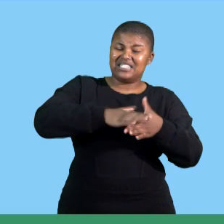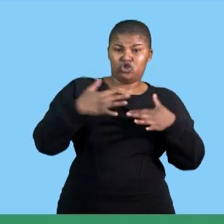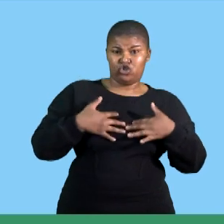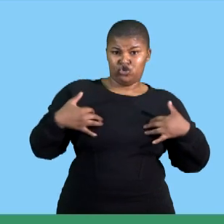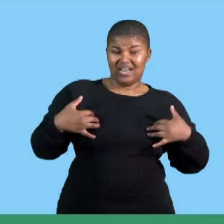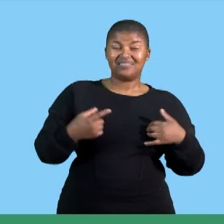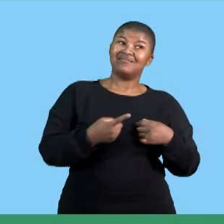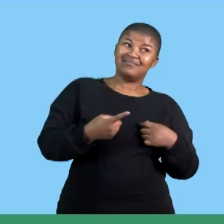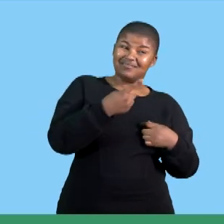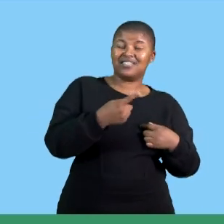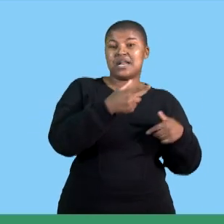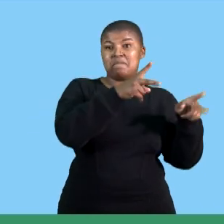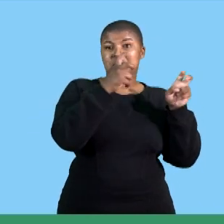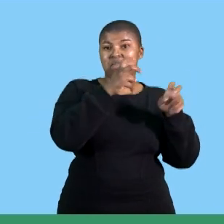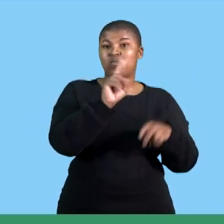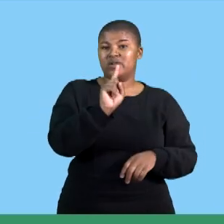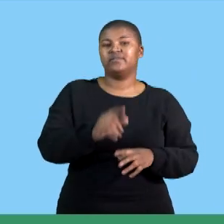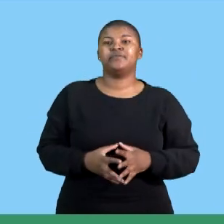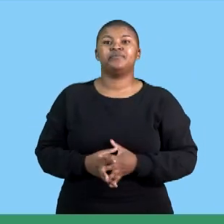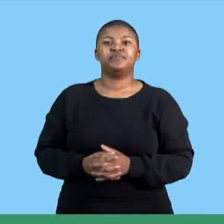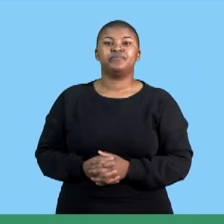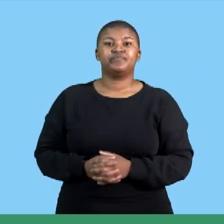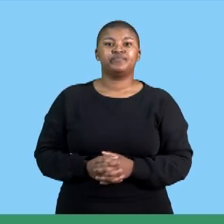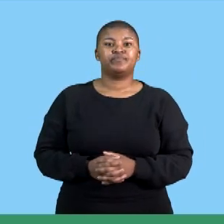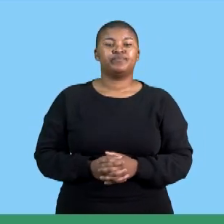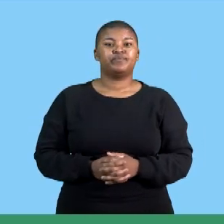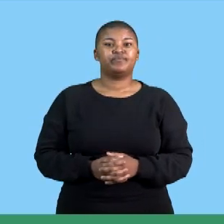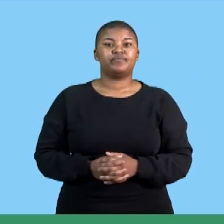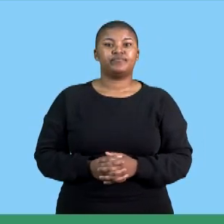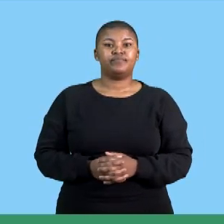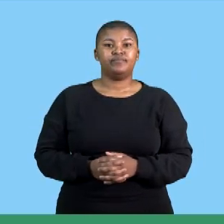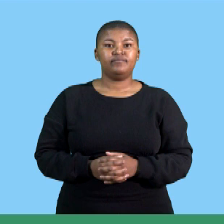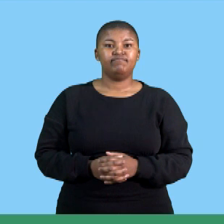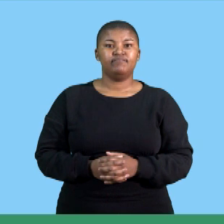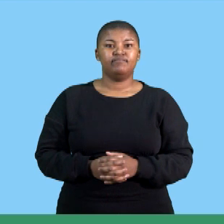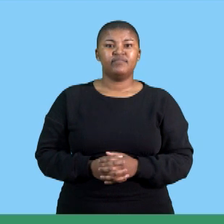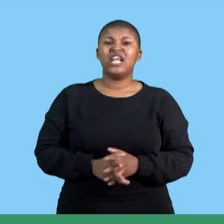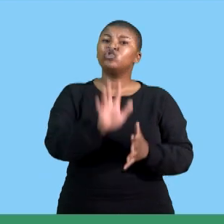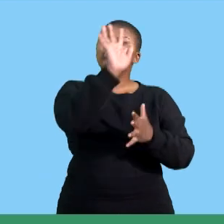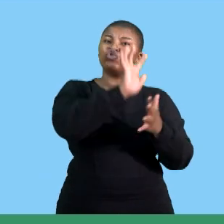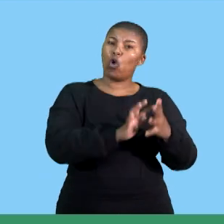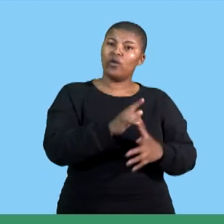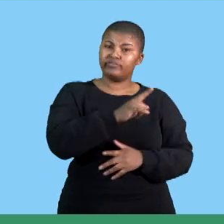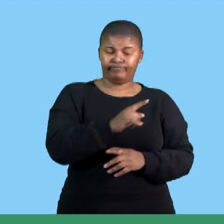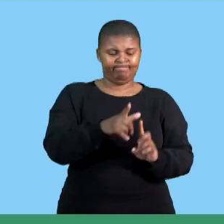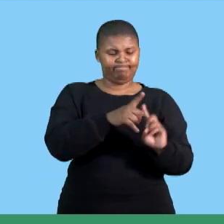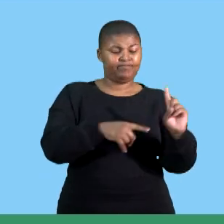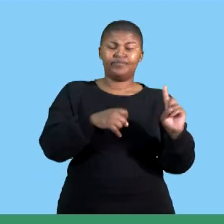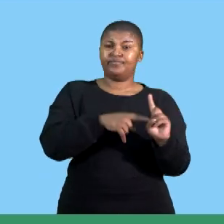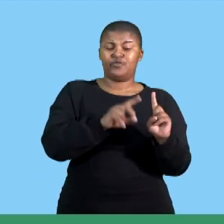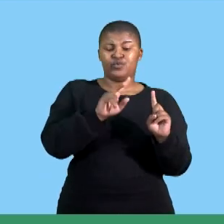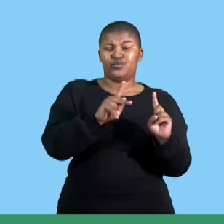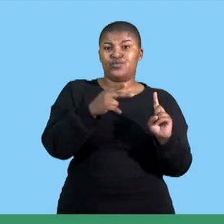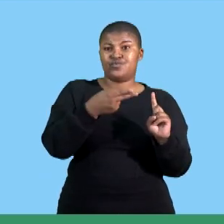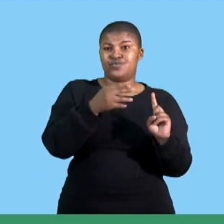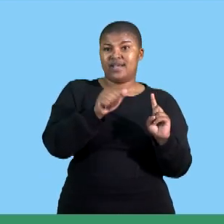above. Now, let's go through it together. It says, Khanyi is a new employee at